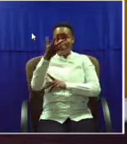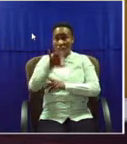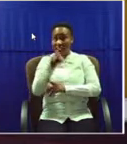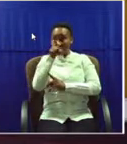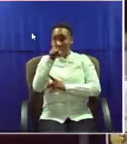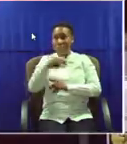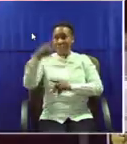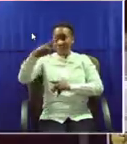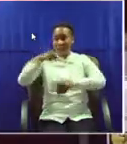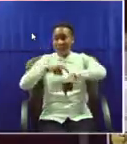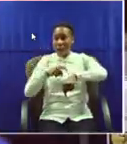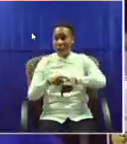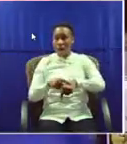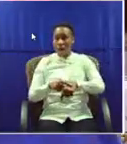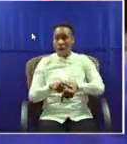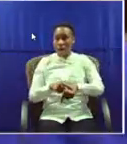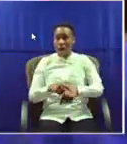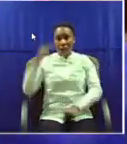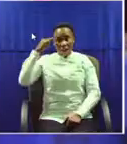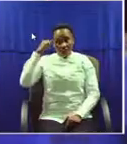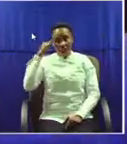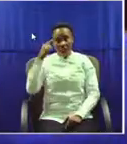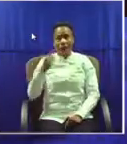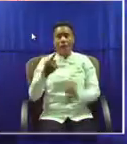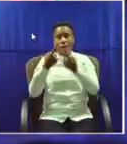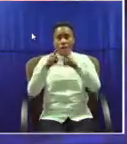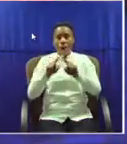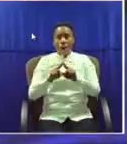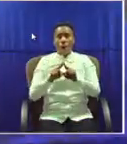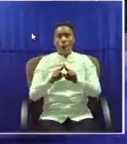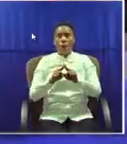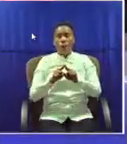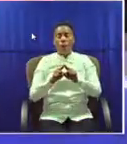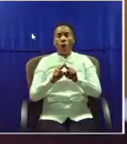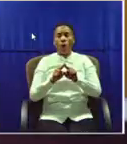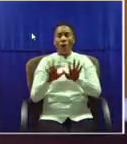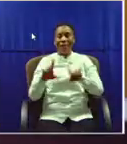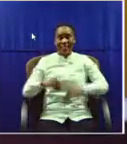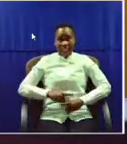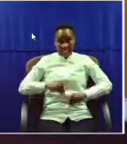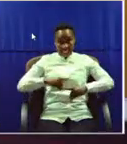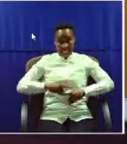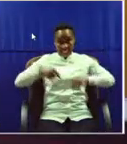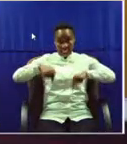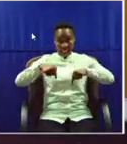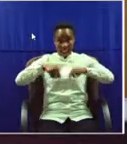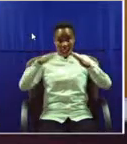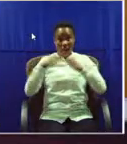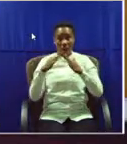say something. I think for the sake of the integrity and the dignity of this house,